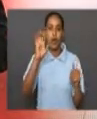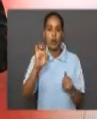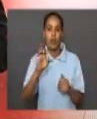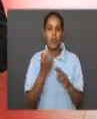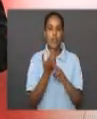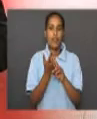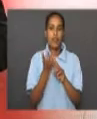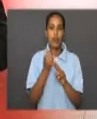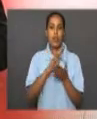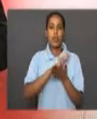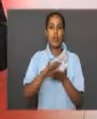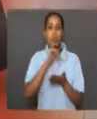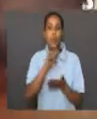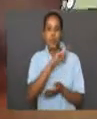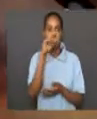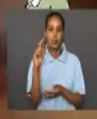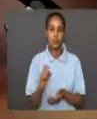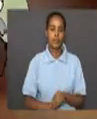ore from impurities.